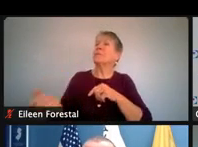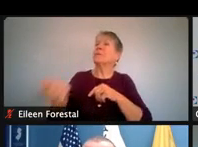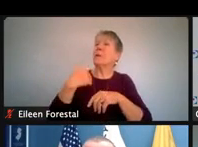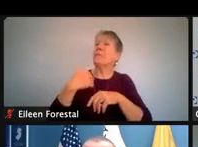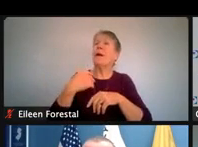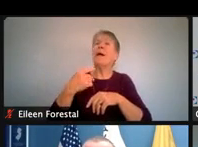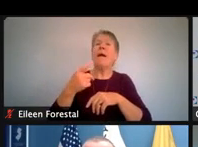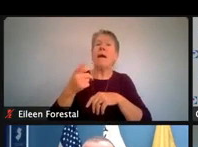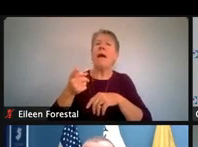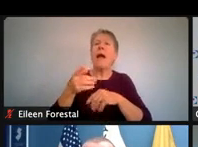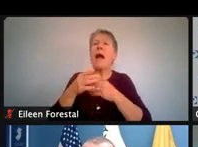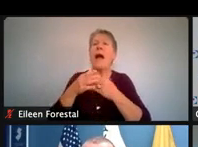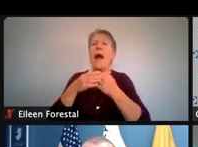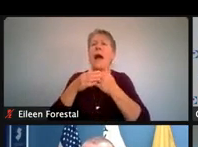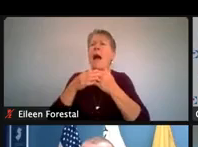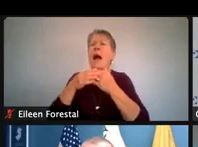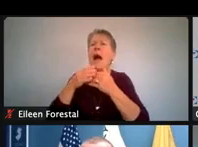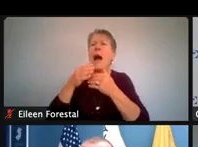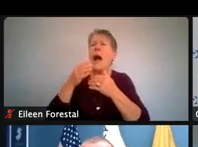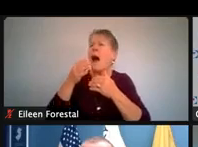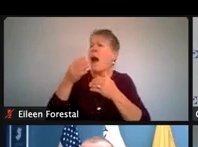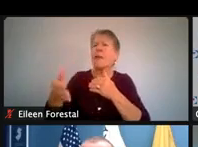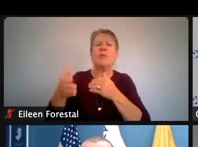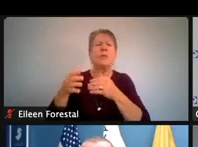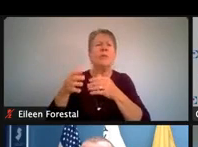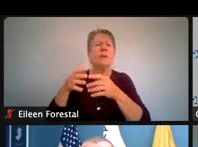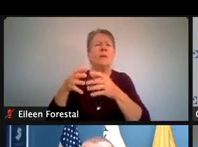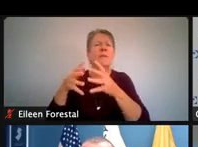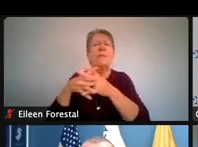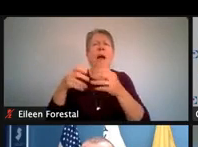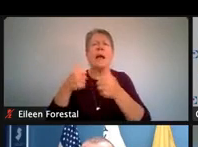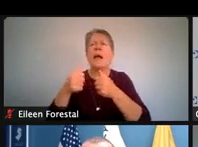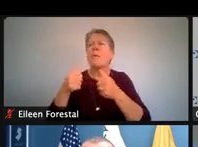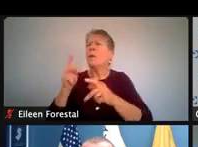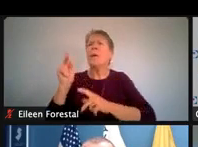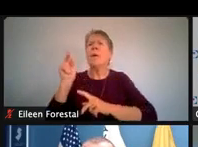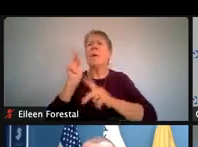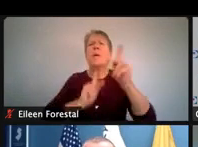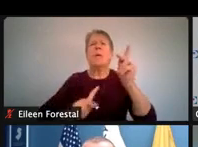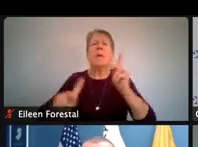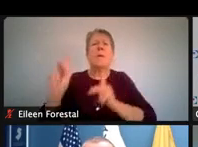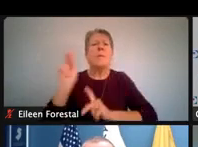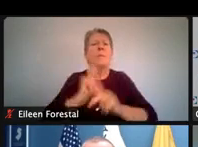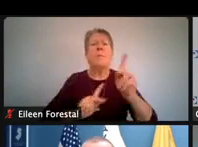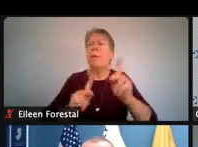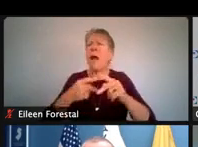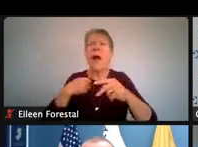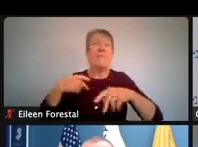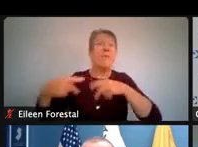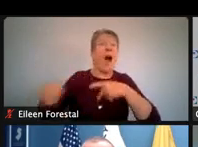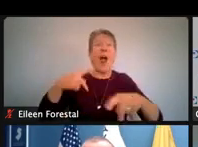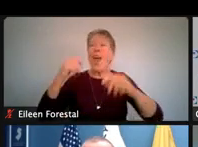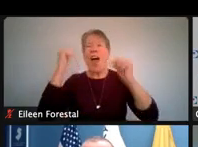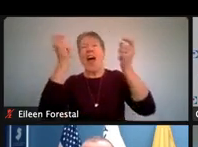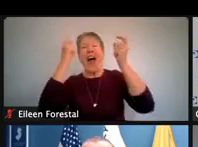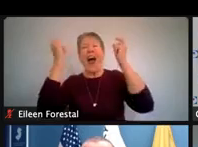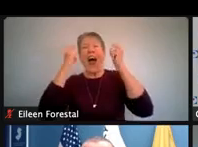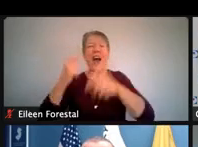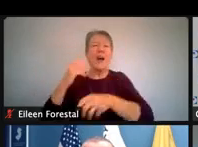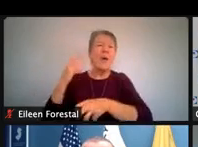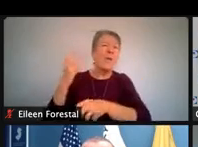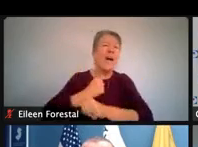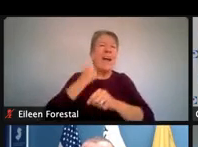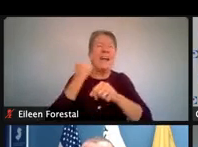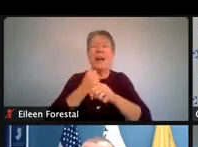of each other and not wearing masks and doing exactly the opposite of what we want people to do. So by the way,